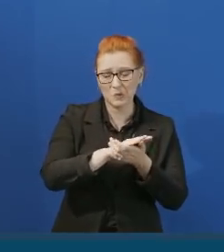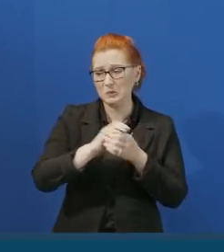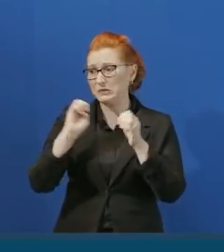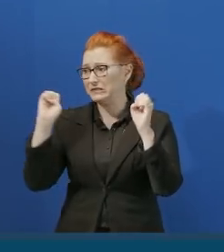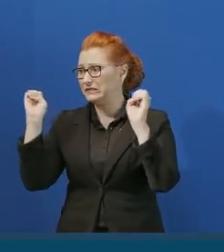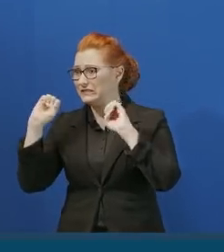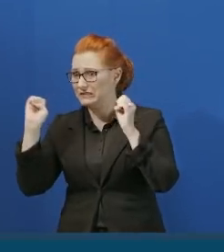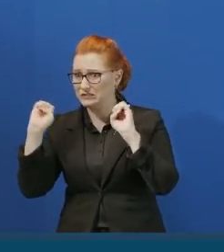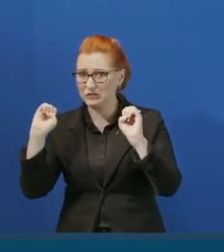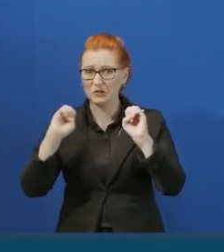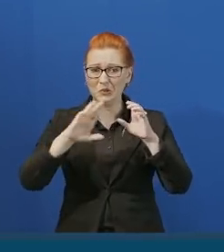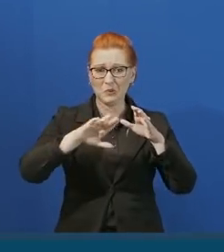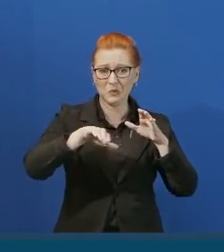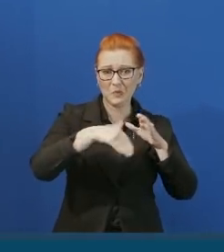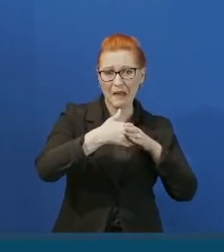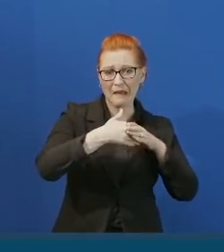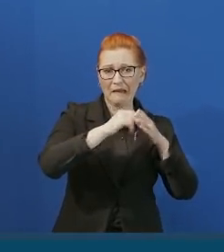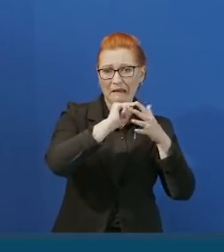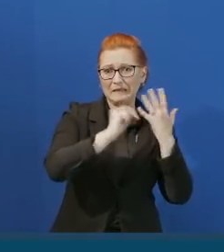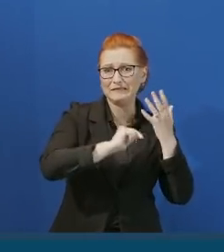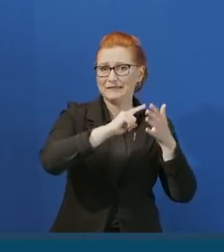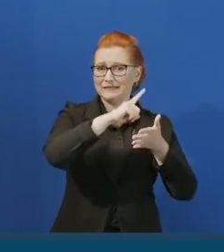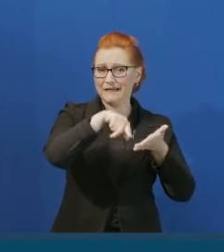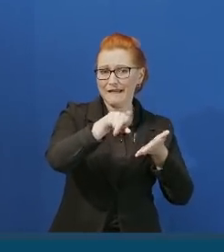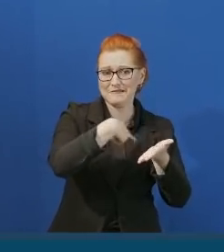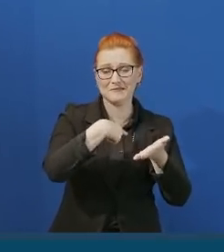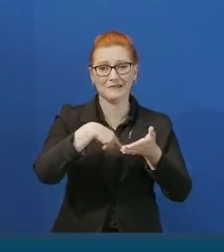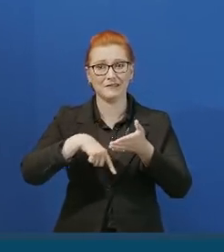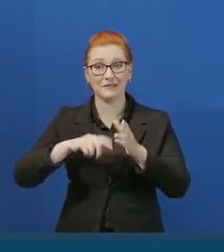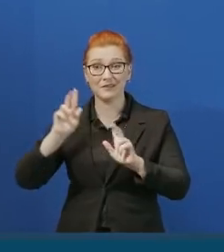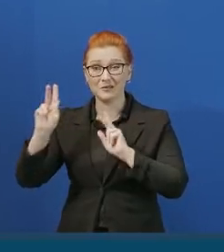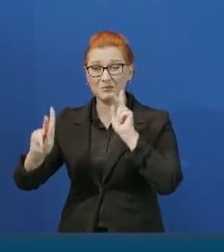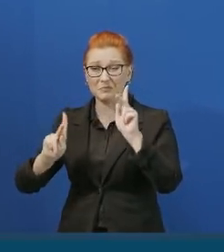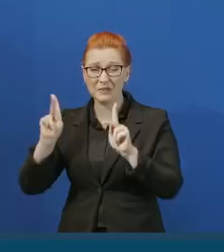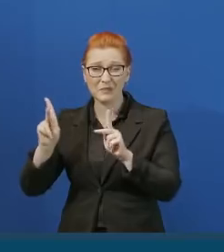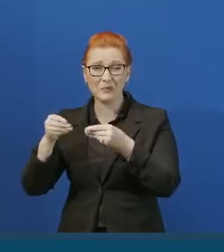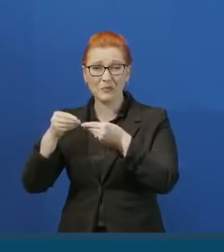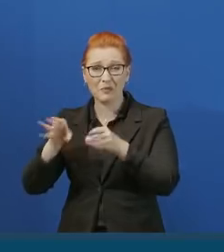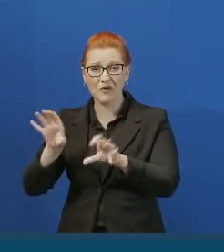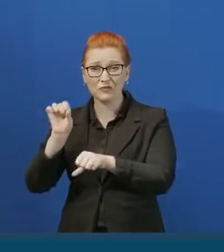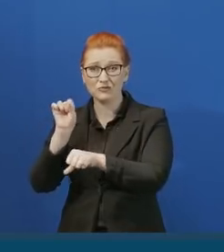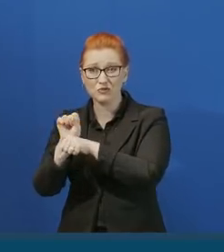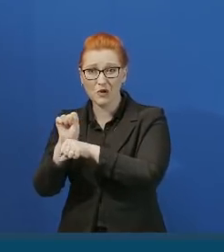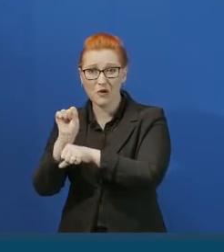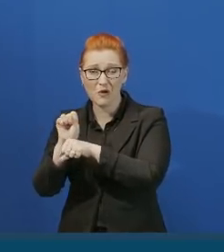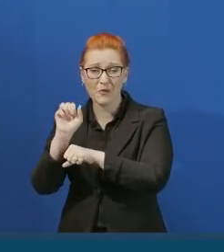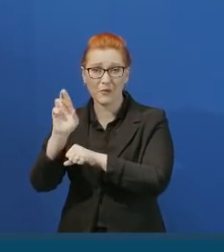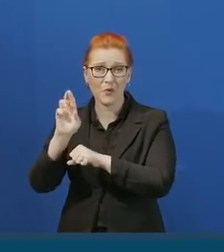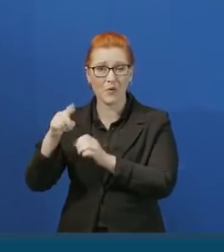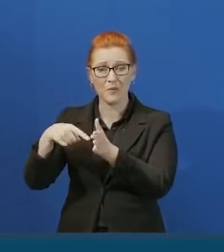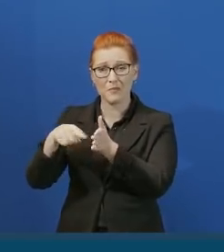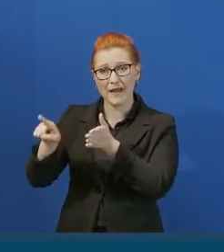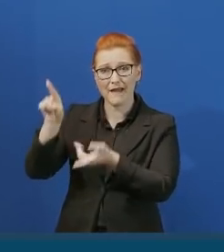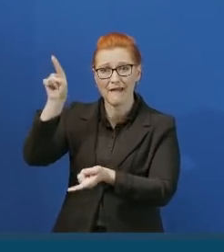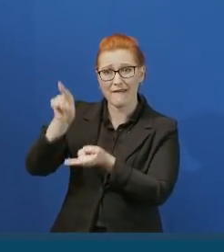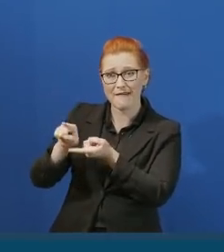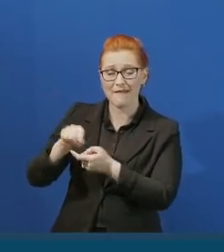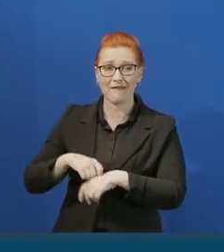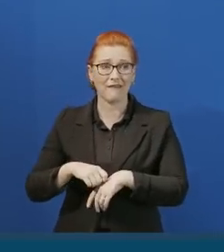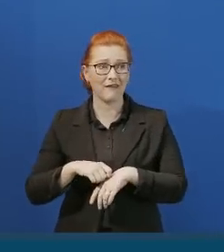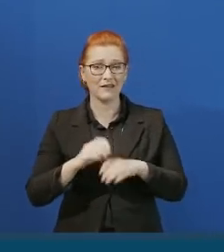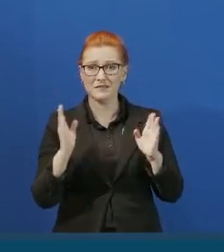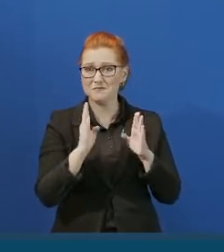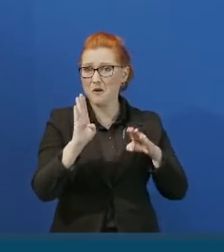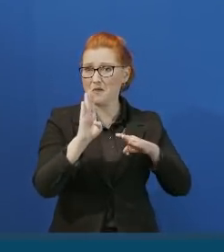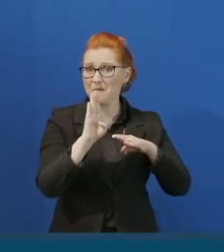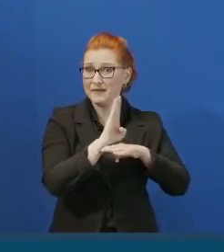canceled weddings to the folks that have lost their jobs or had reductions in pay, the small businesses